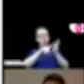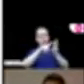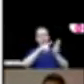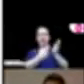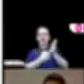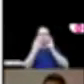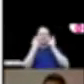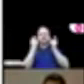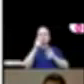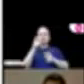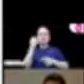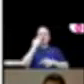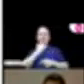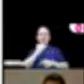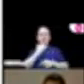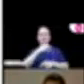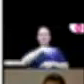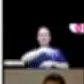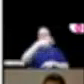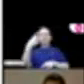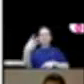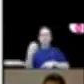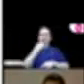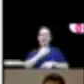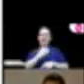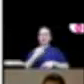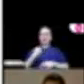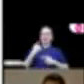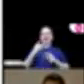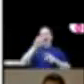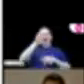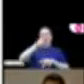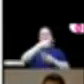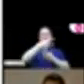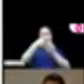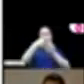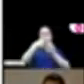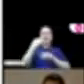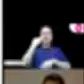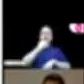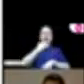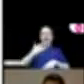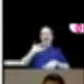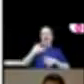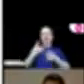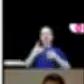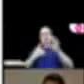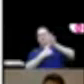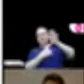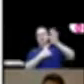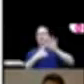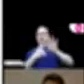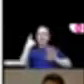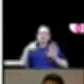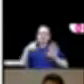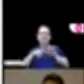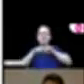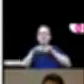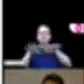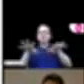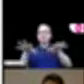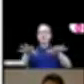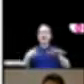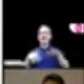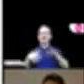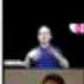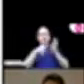2016. I remember very well, hashtag Black Lives Matter was trending last year. After the US